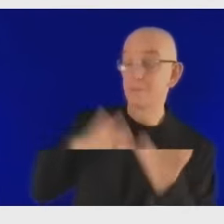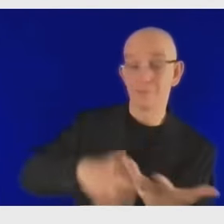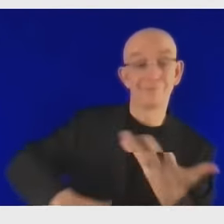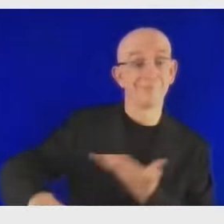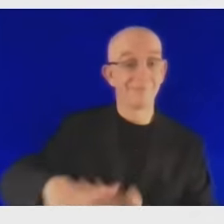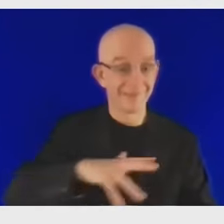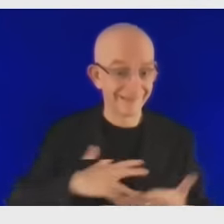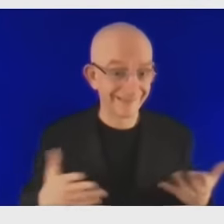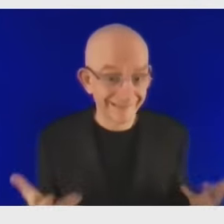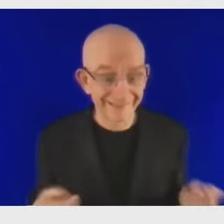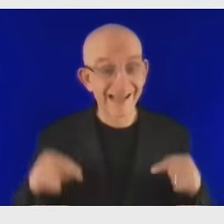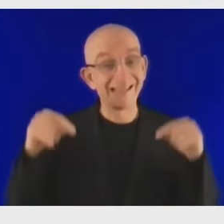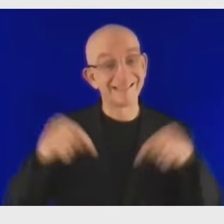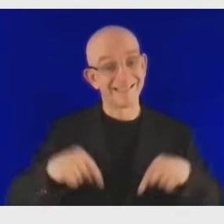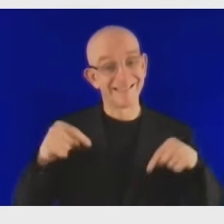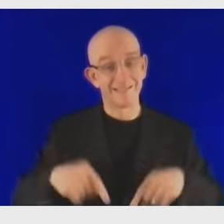about